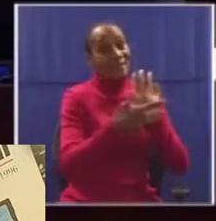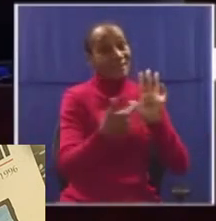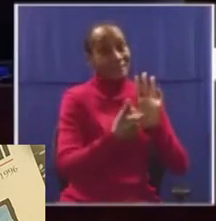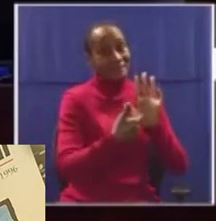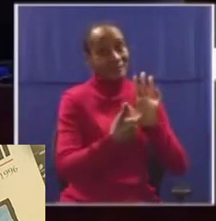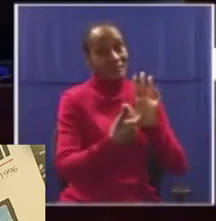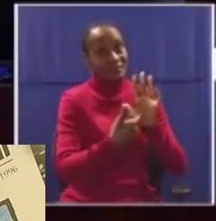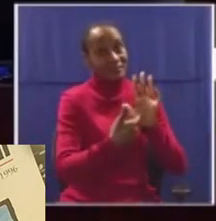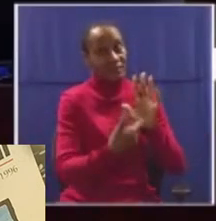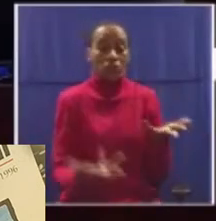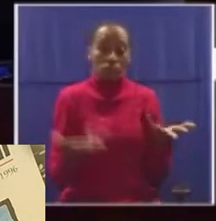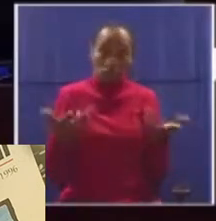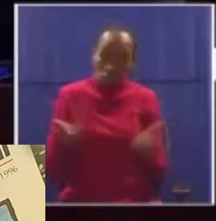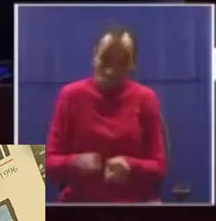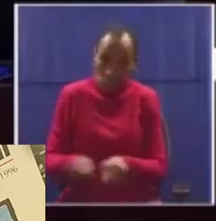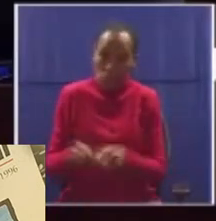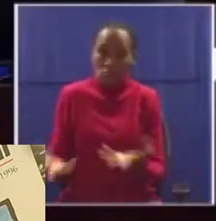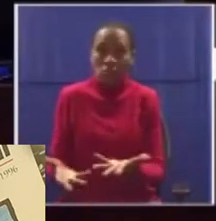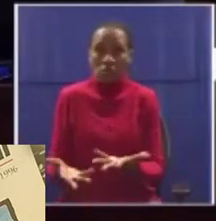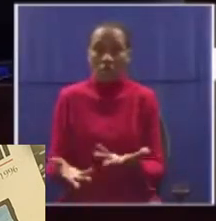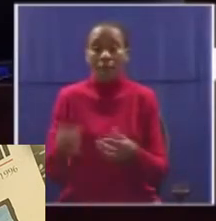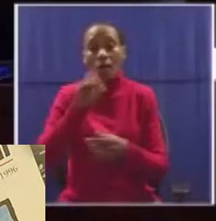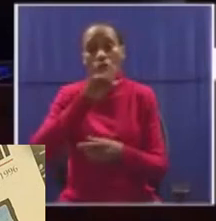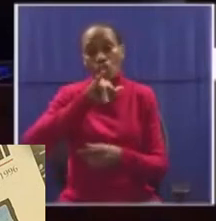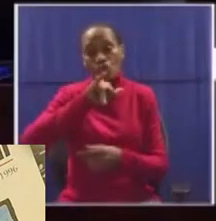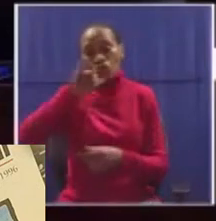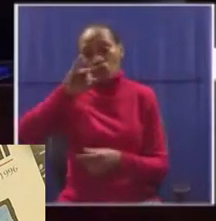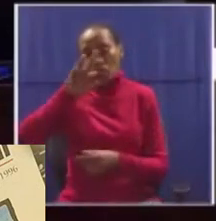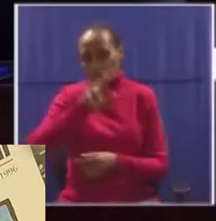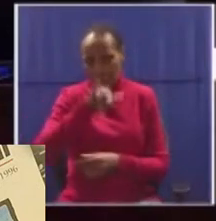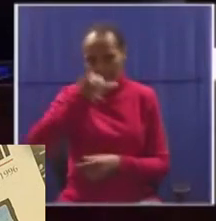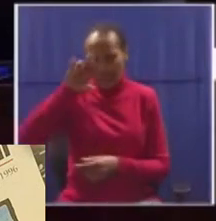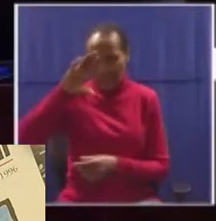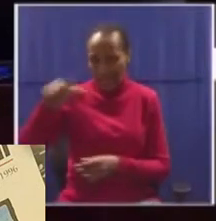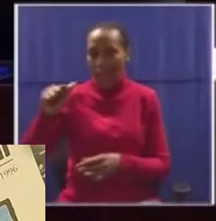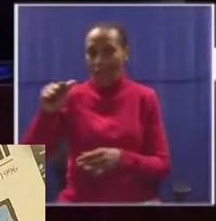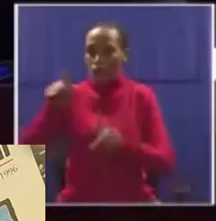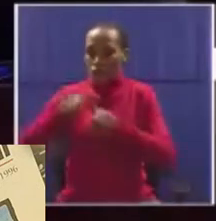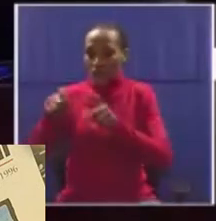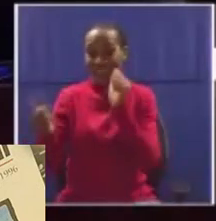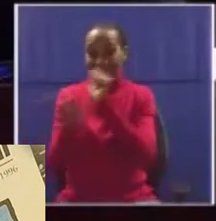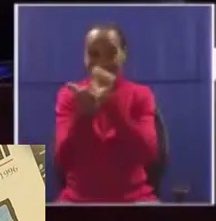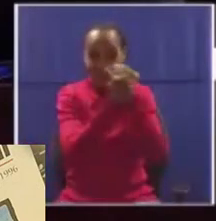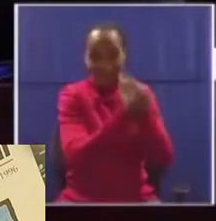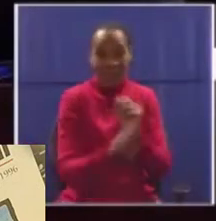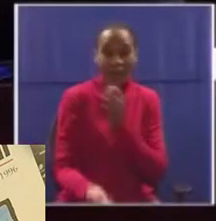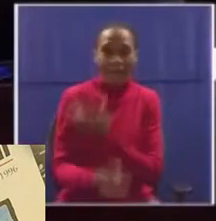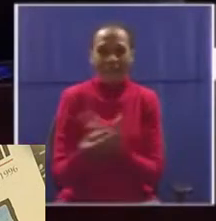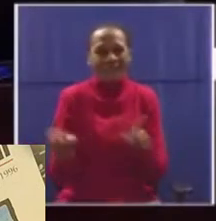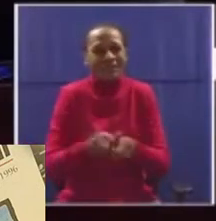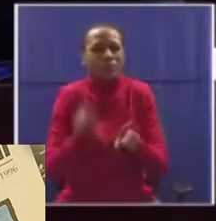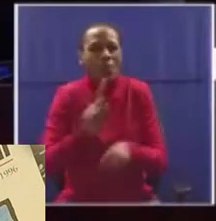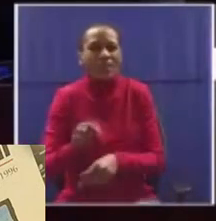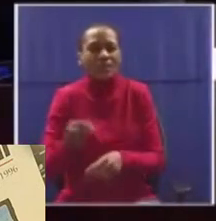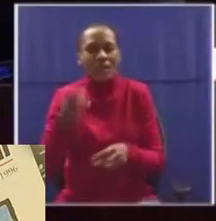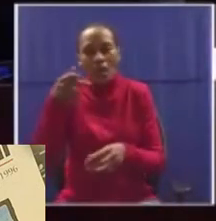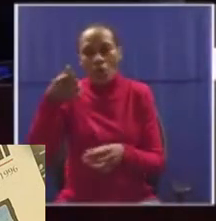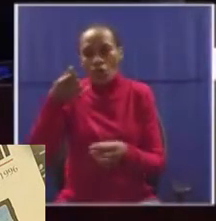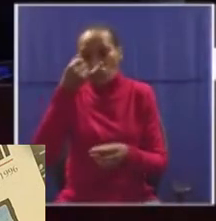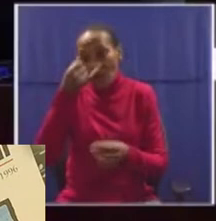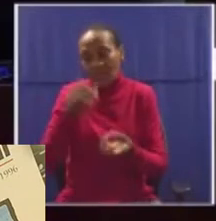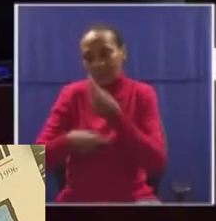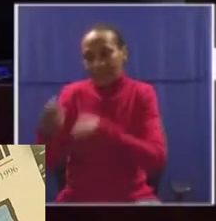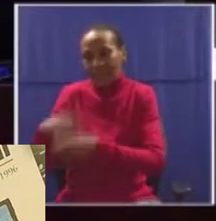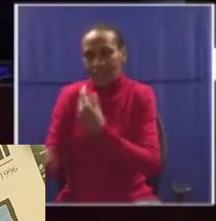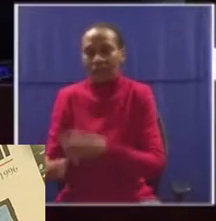and reportedly the majority of recoilated warrants are issued for investigations involving drug dealing drug trafficking